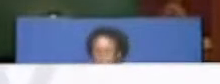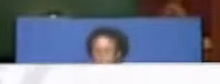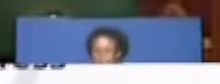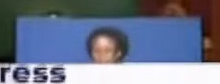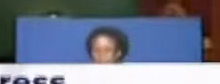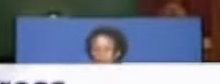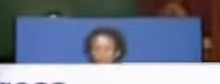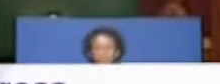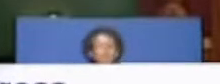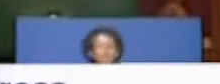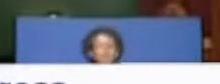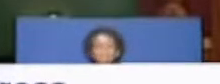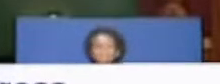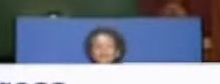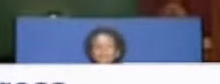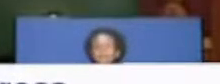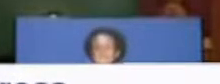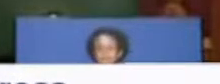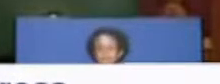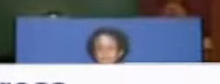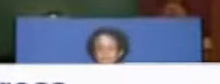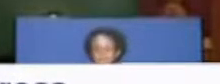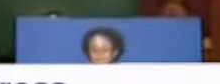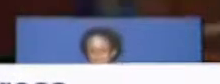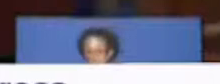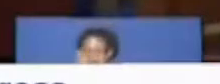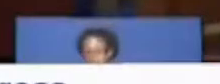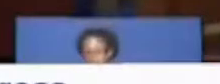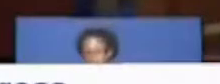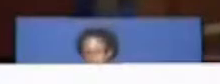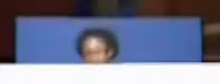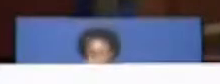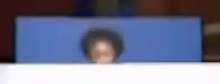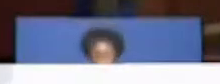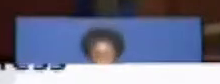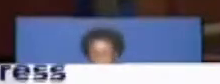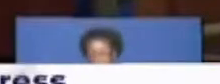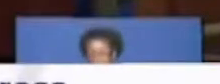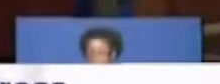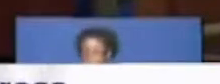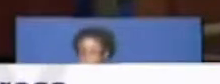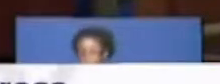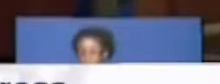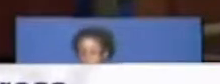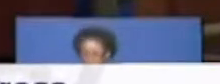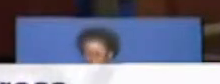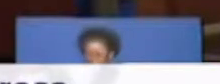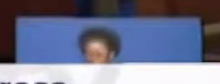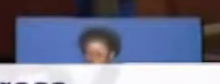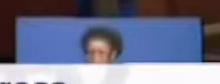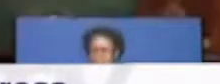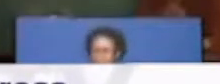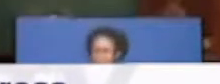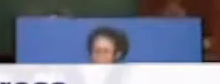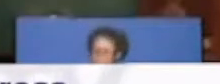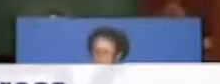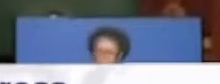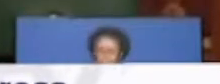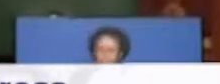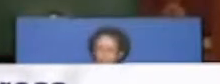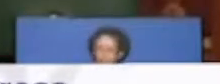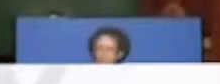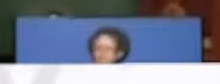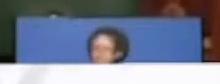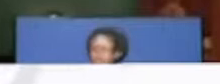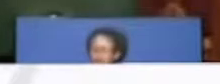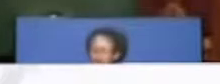5 days for the South African laboratories to send us results. Today, we have moved from one testing laboratory